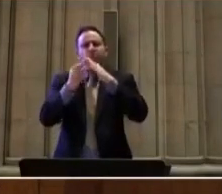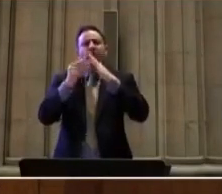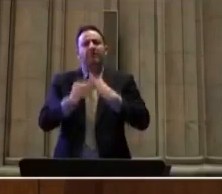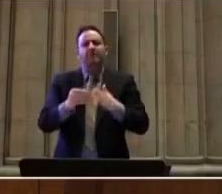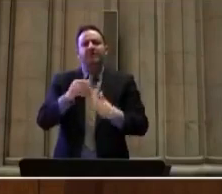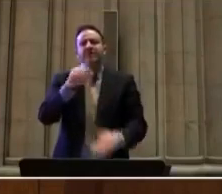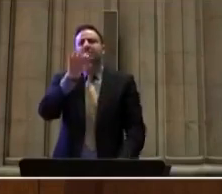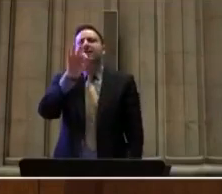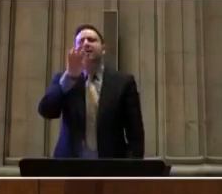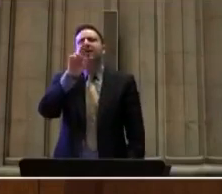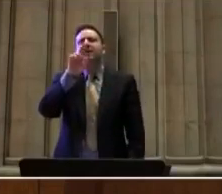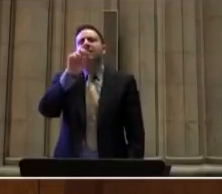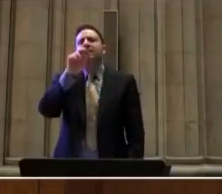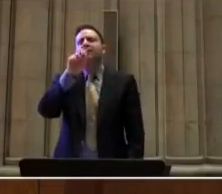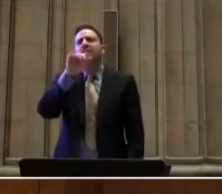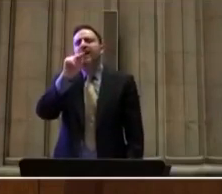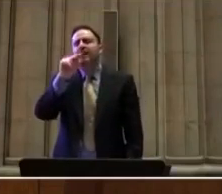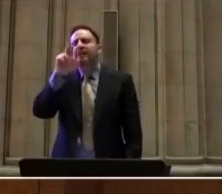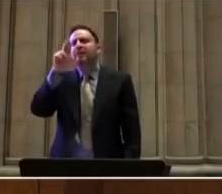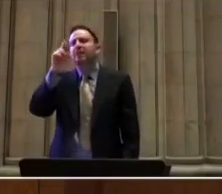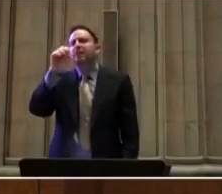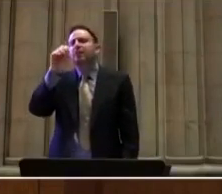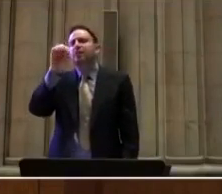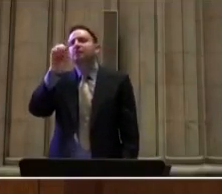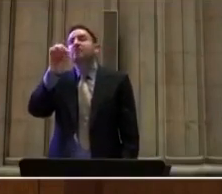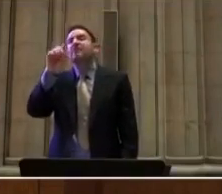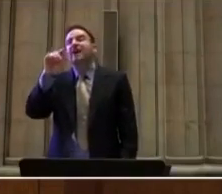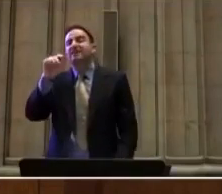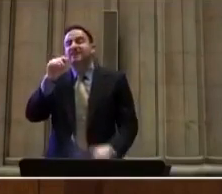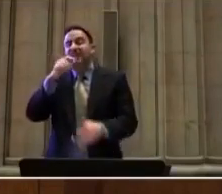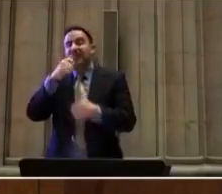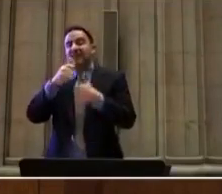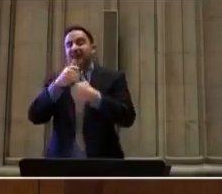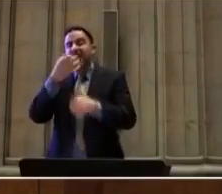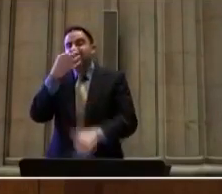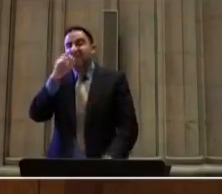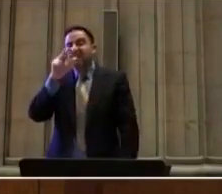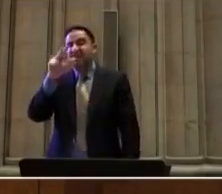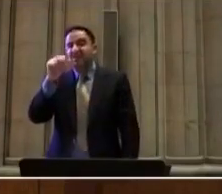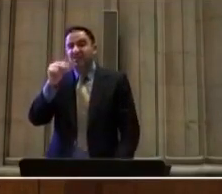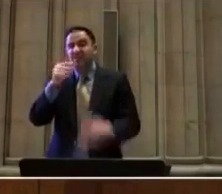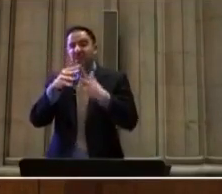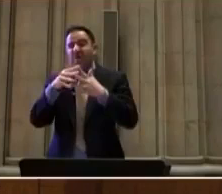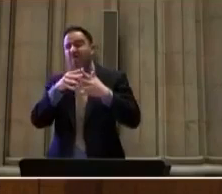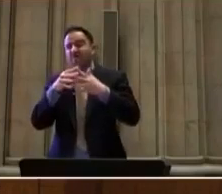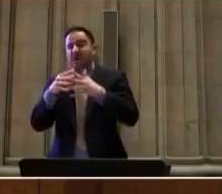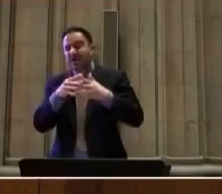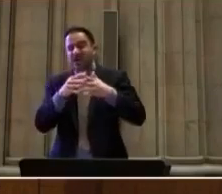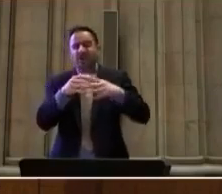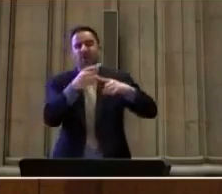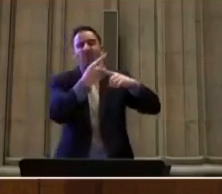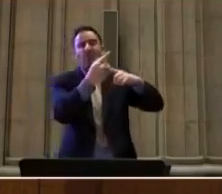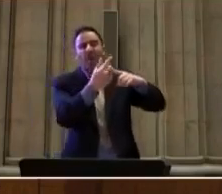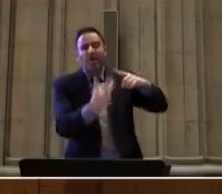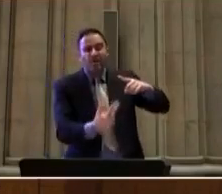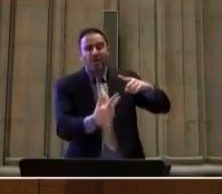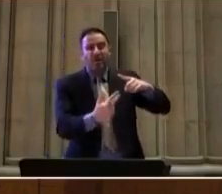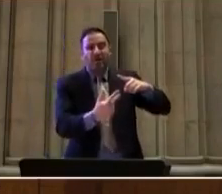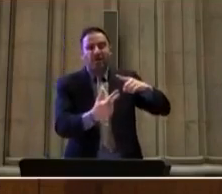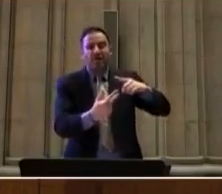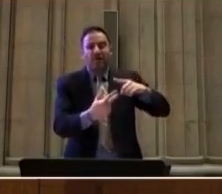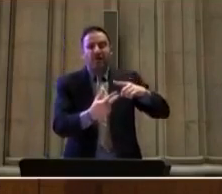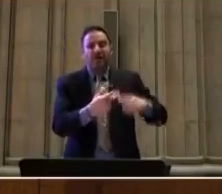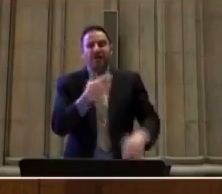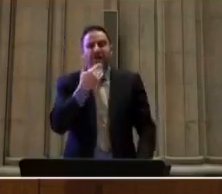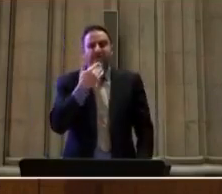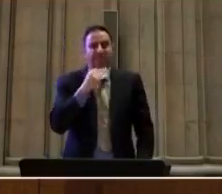Delano Roosevelt said in the 1930s to an America with one-third of the nation ill-housed, ill-clad,